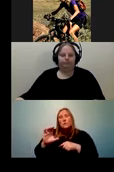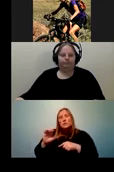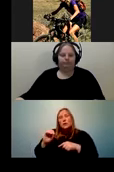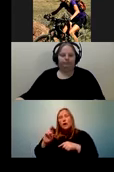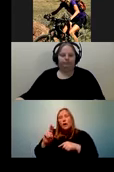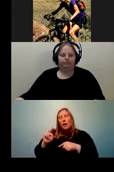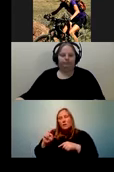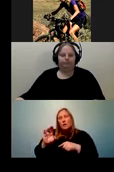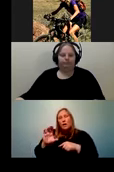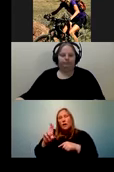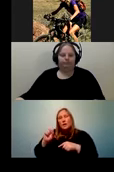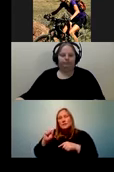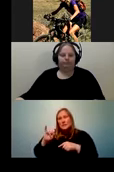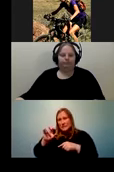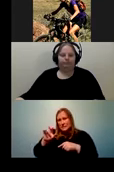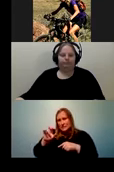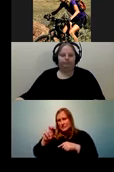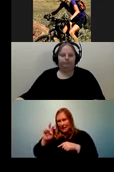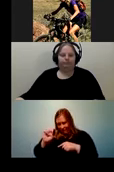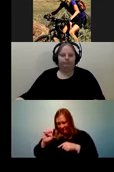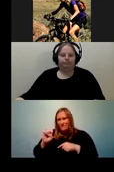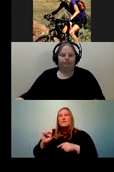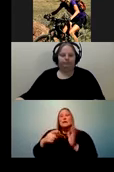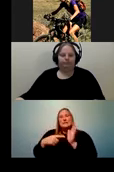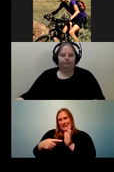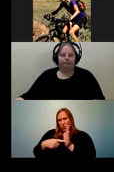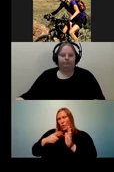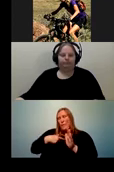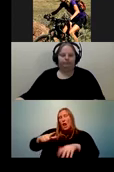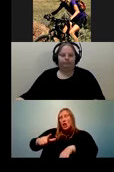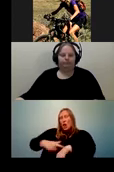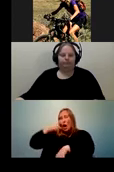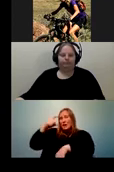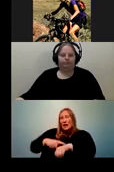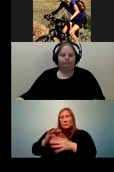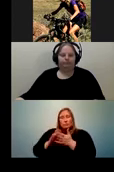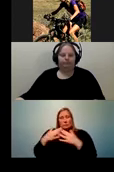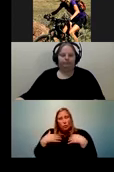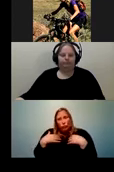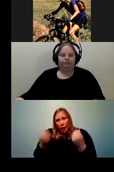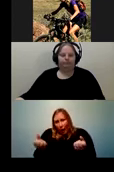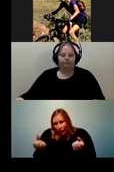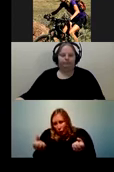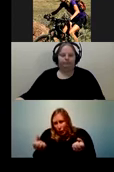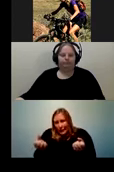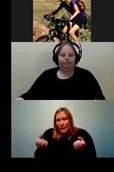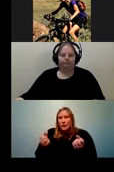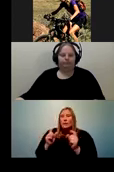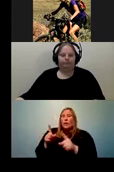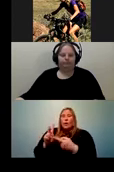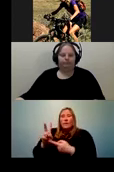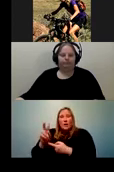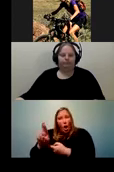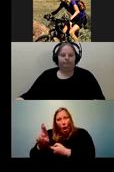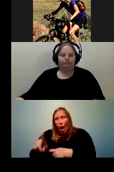Anyway, he had a long recovery time till he could go to VR, but he was about to lose everything. He didn't have